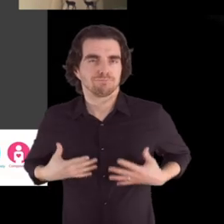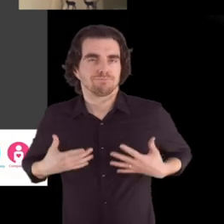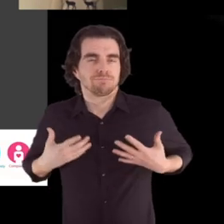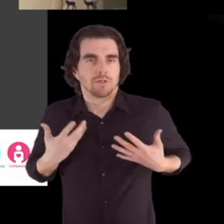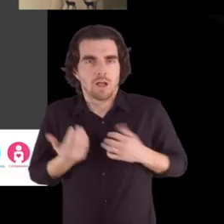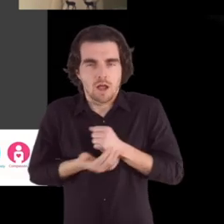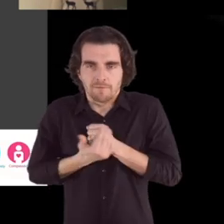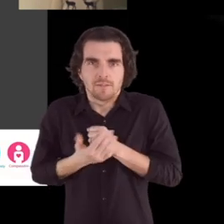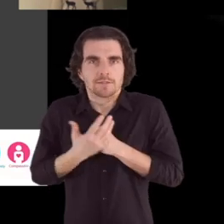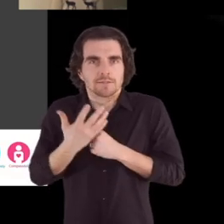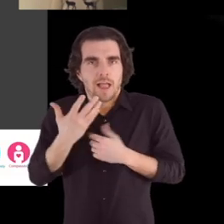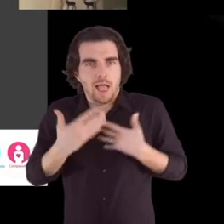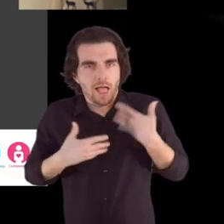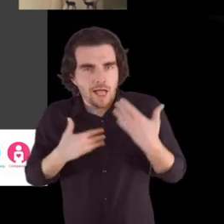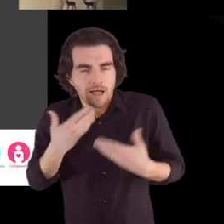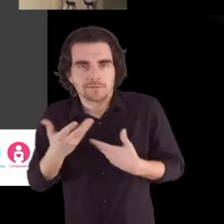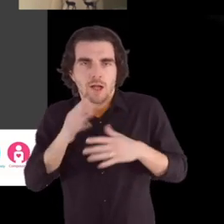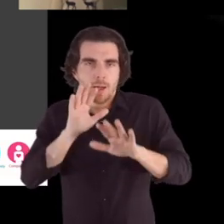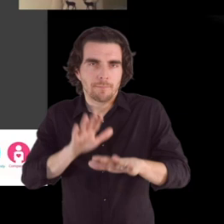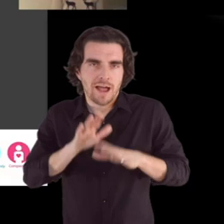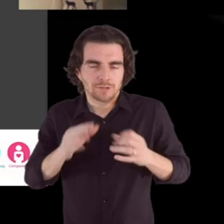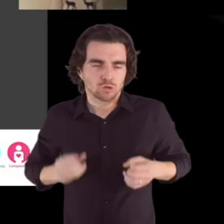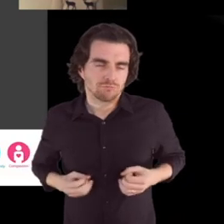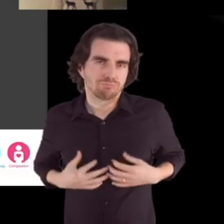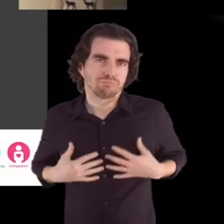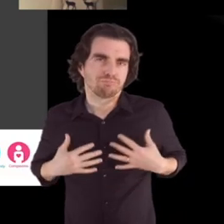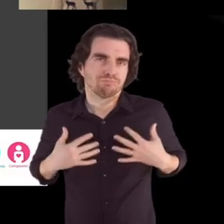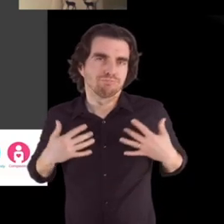it comfort, kindness, and compassion.